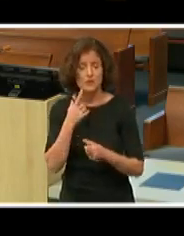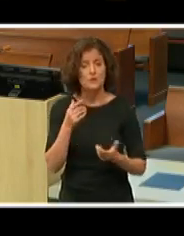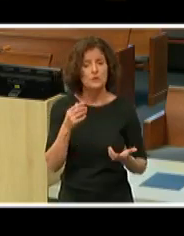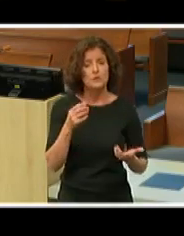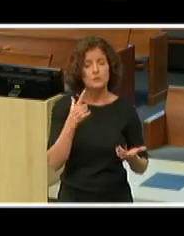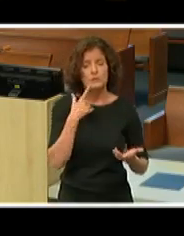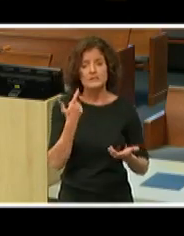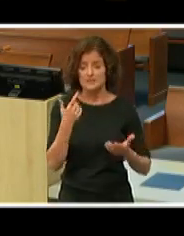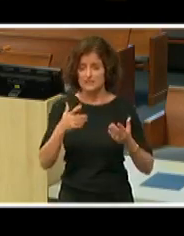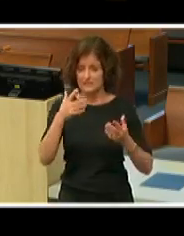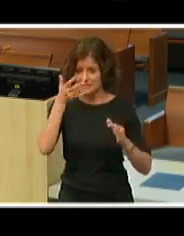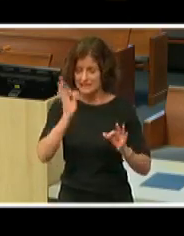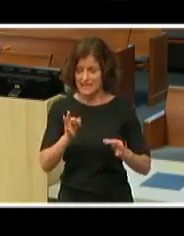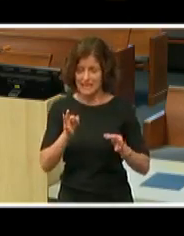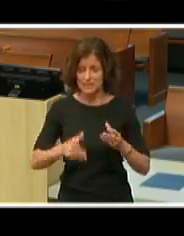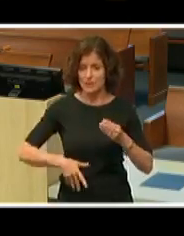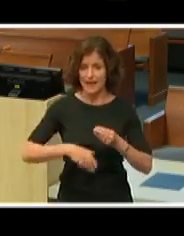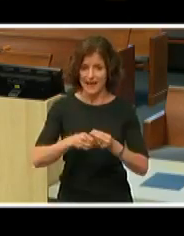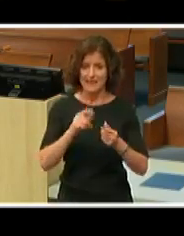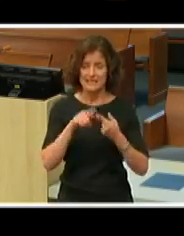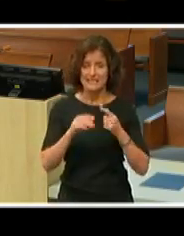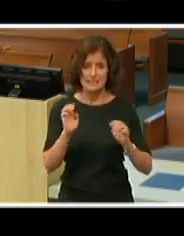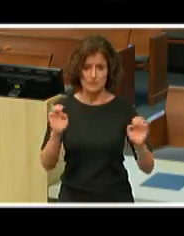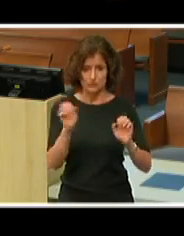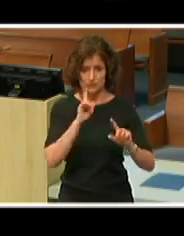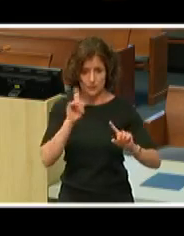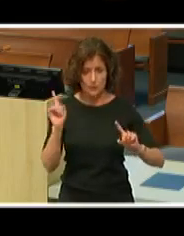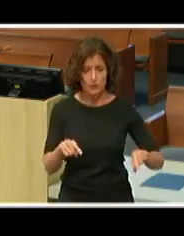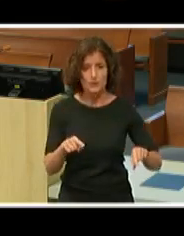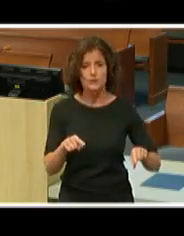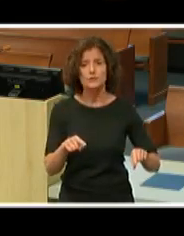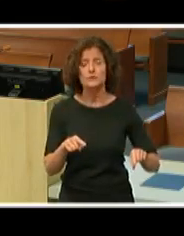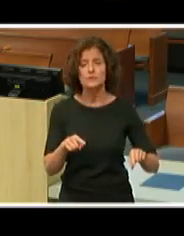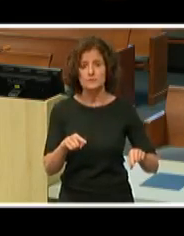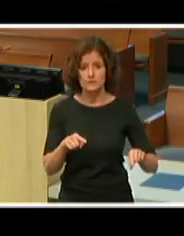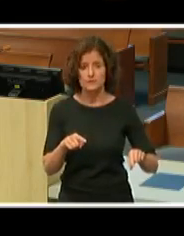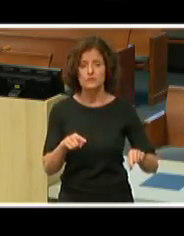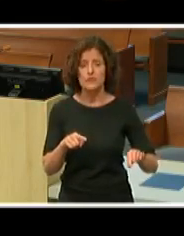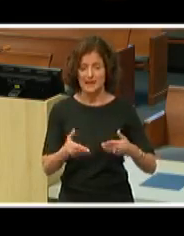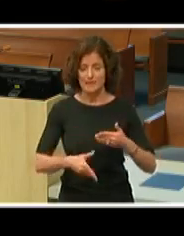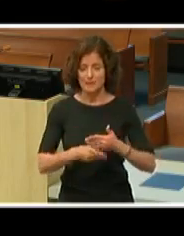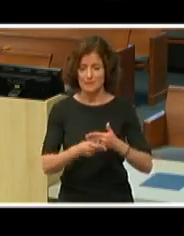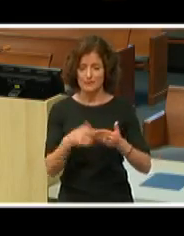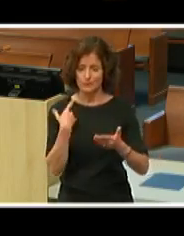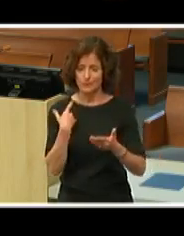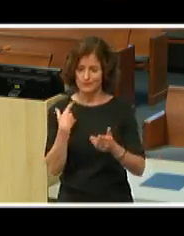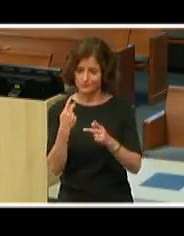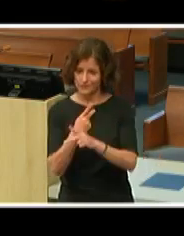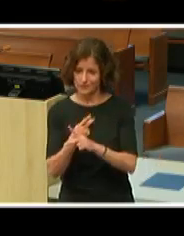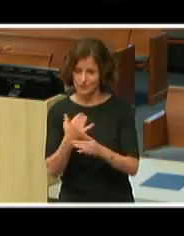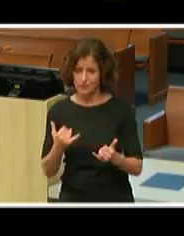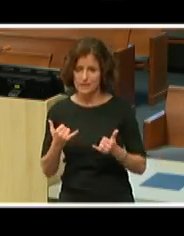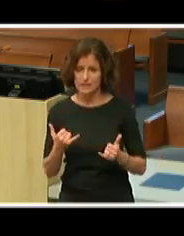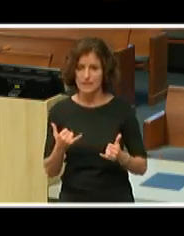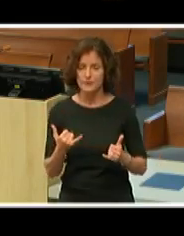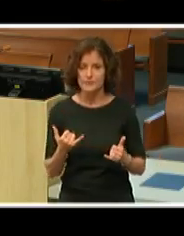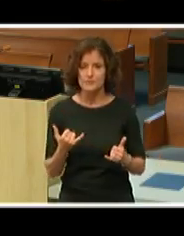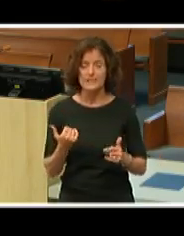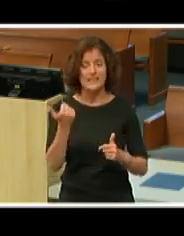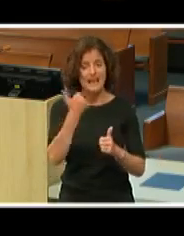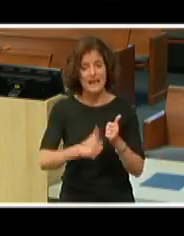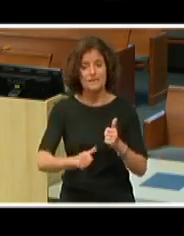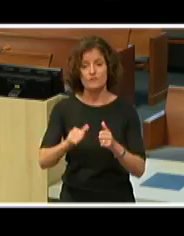to write into our emergency order, the amendment of which we're working on right now, is that every